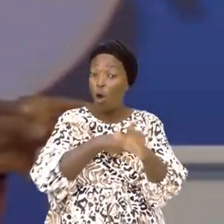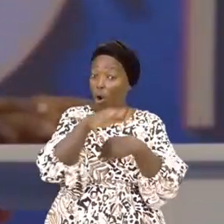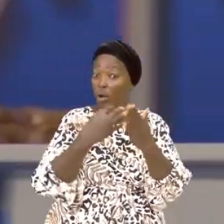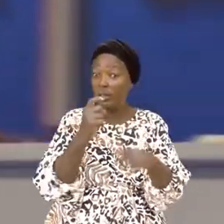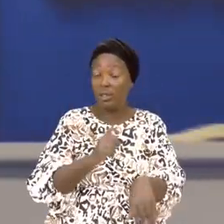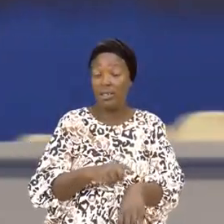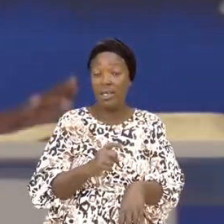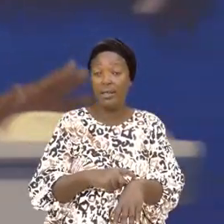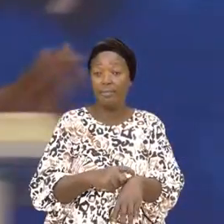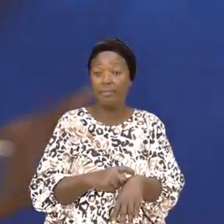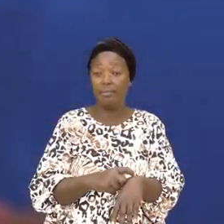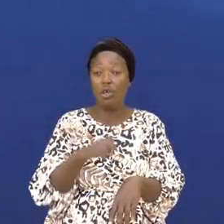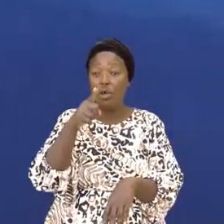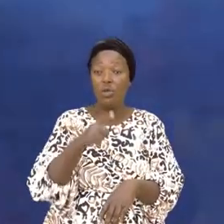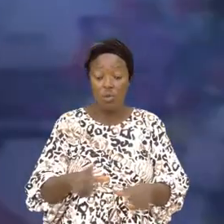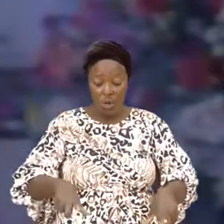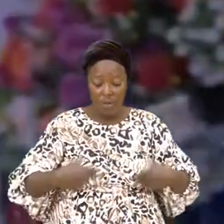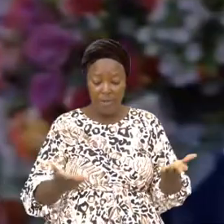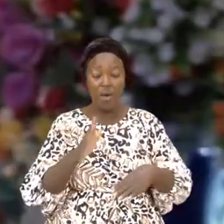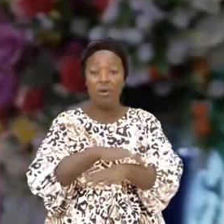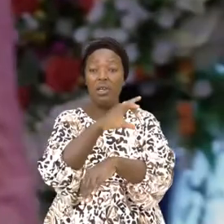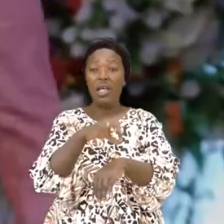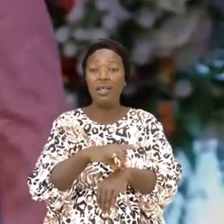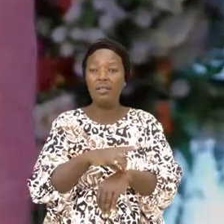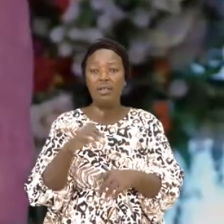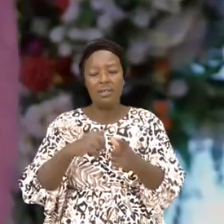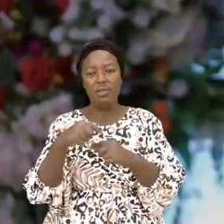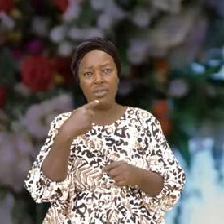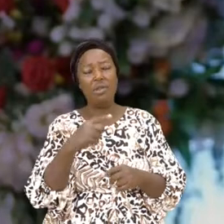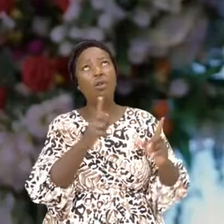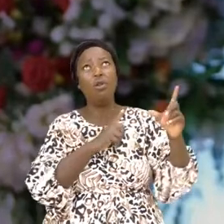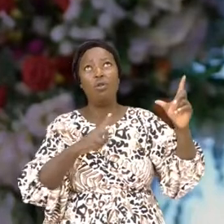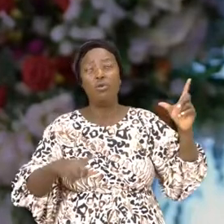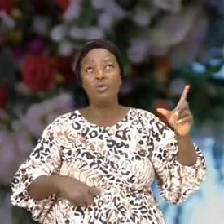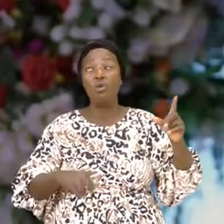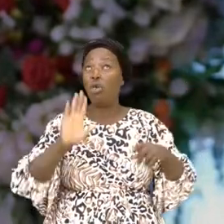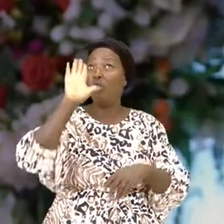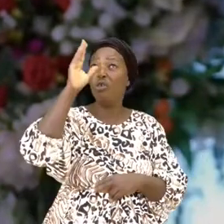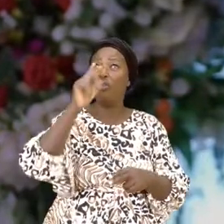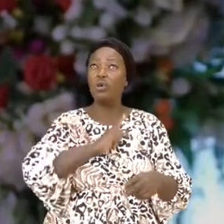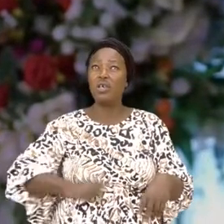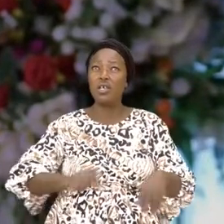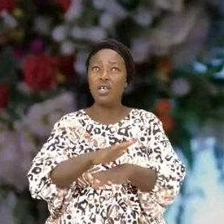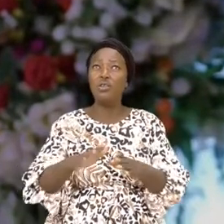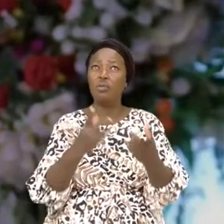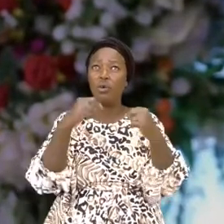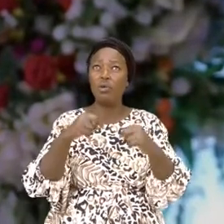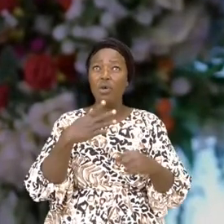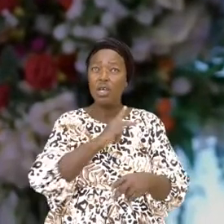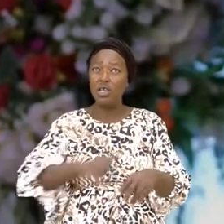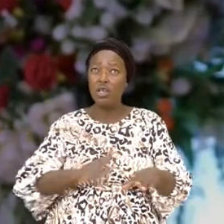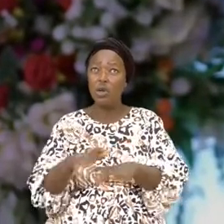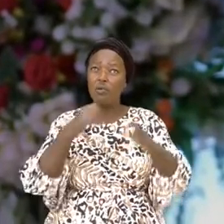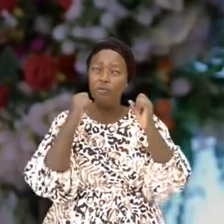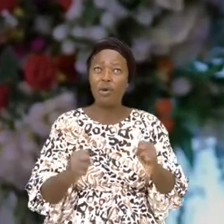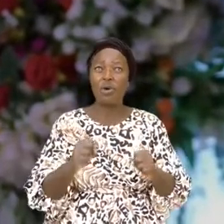time you live here on earth, you say, Lord, thy kingdom come. Kingdom of power,